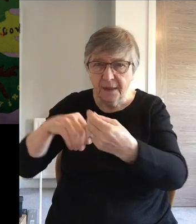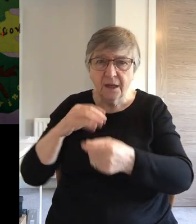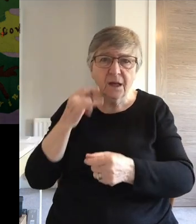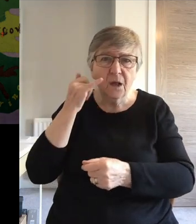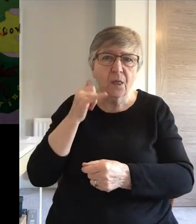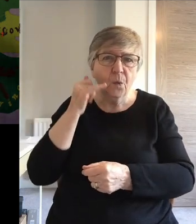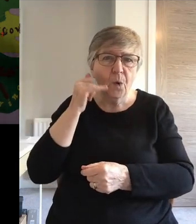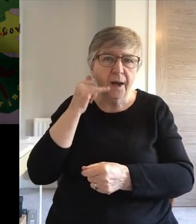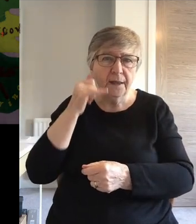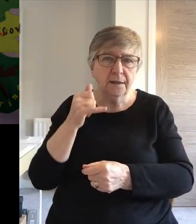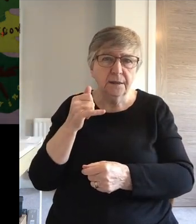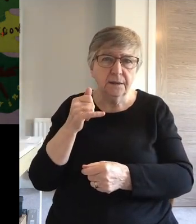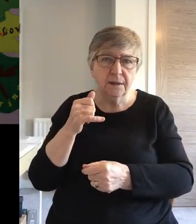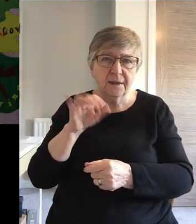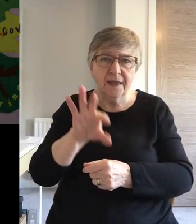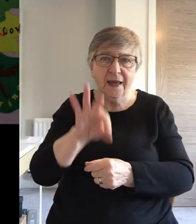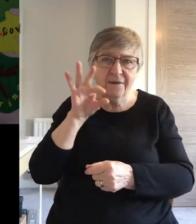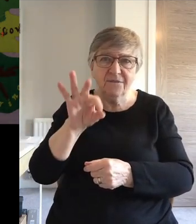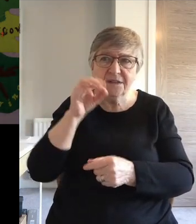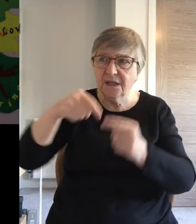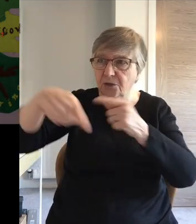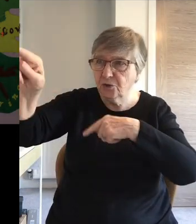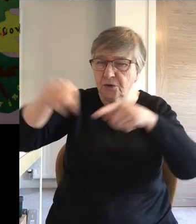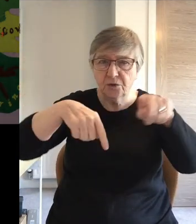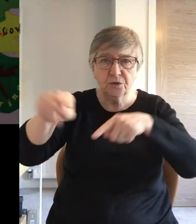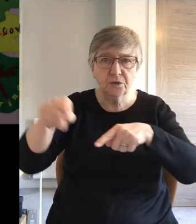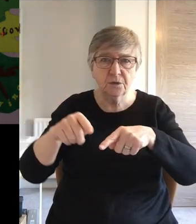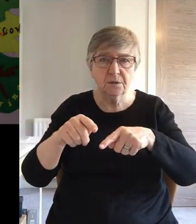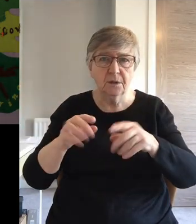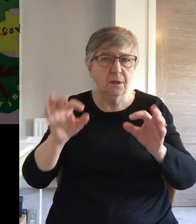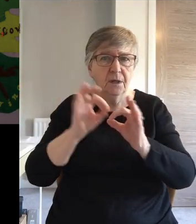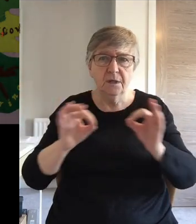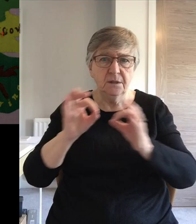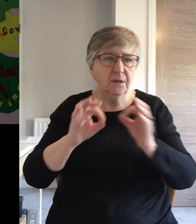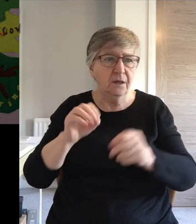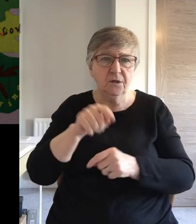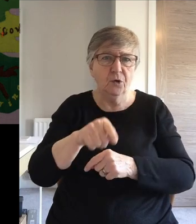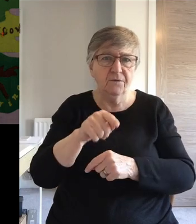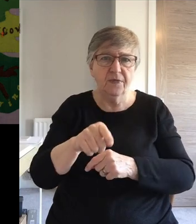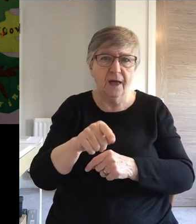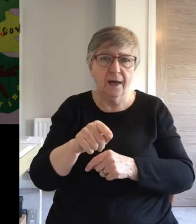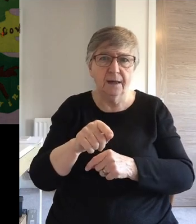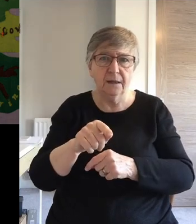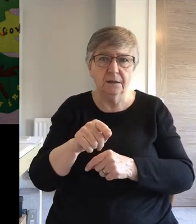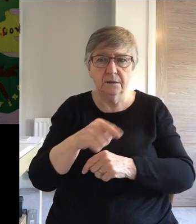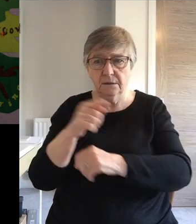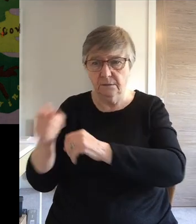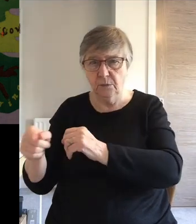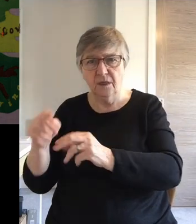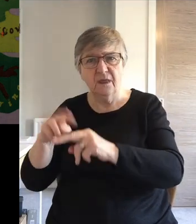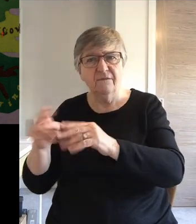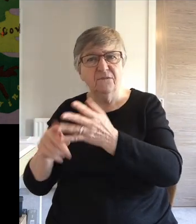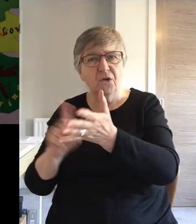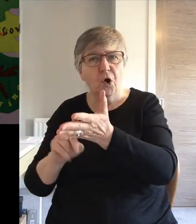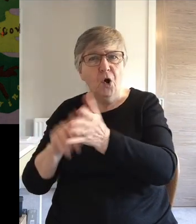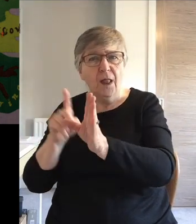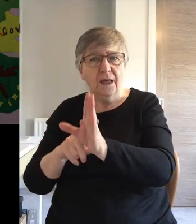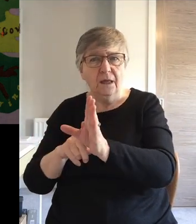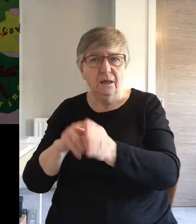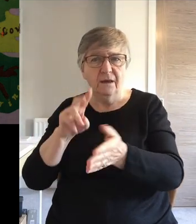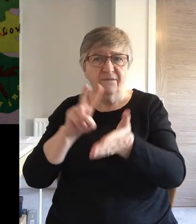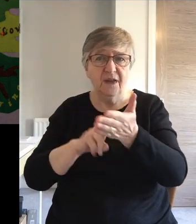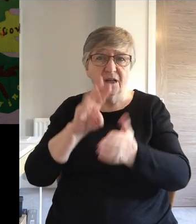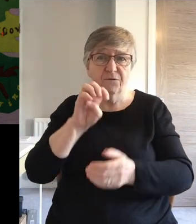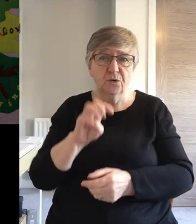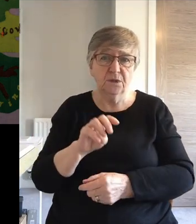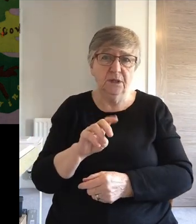mixed her wine, and the invitations that have been sent out with their servants, none of that is found in the instance of folly. In